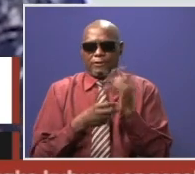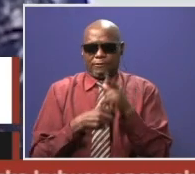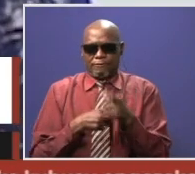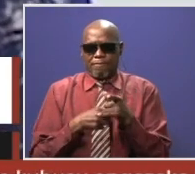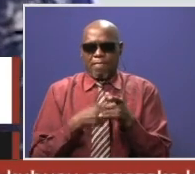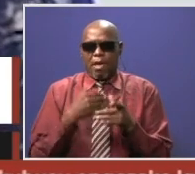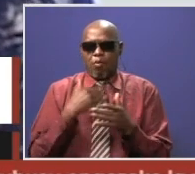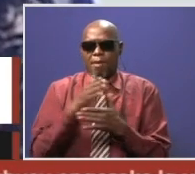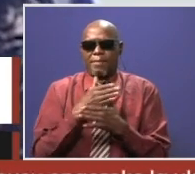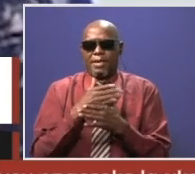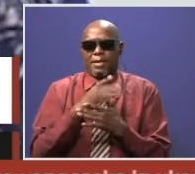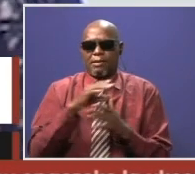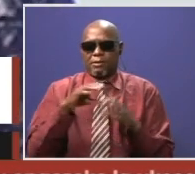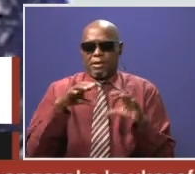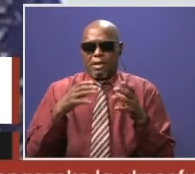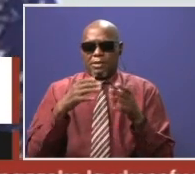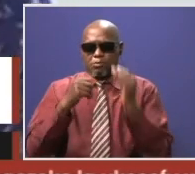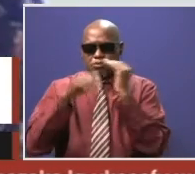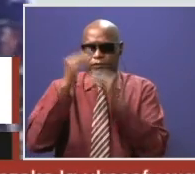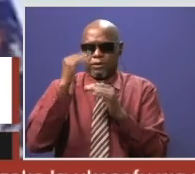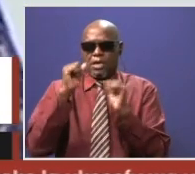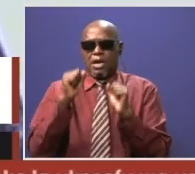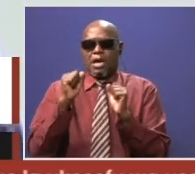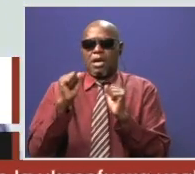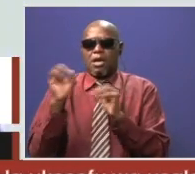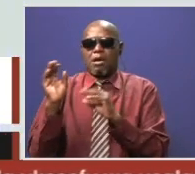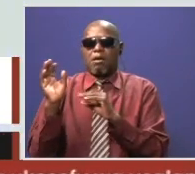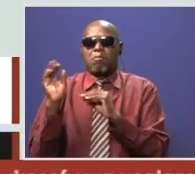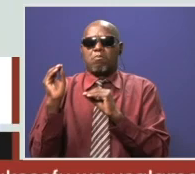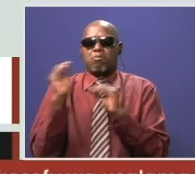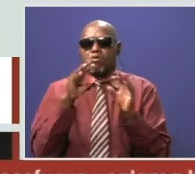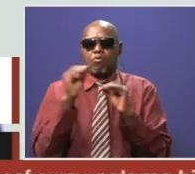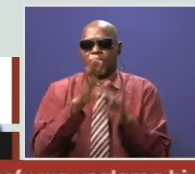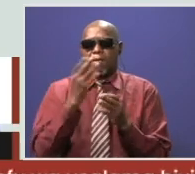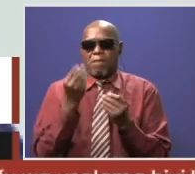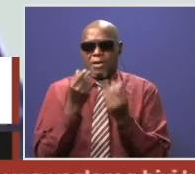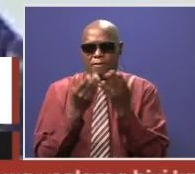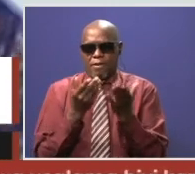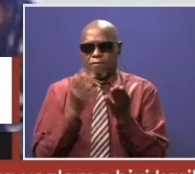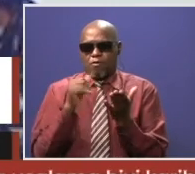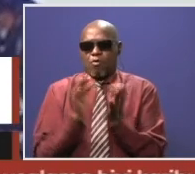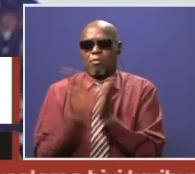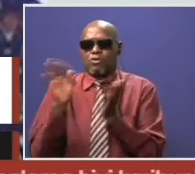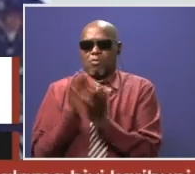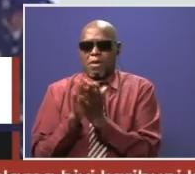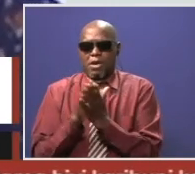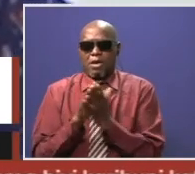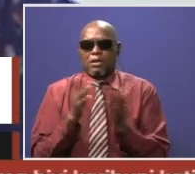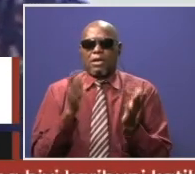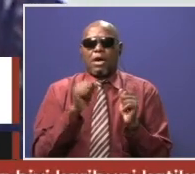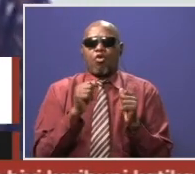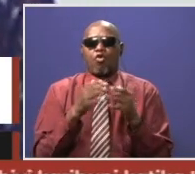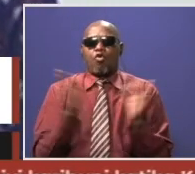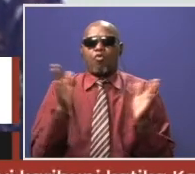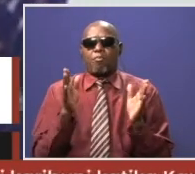middle class and our professionals can move their money from commercial banks and bring it so that we can open the